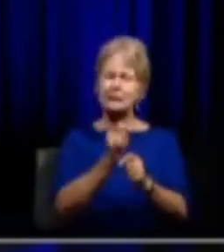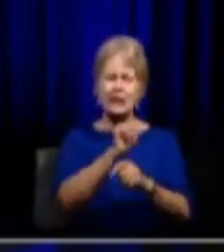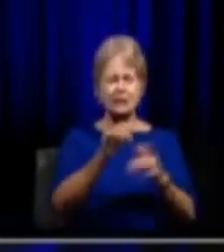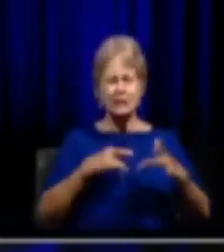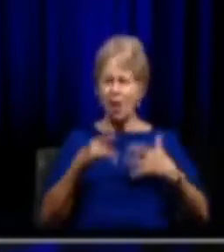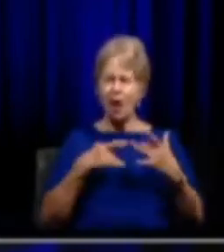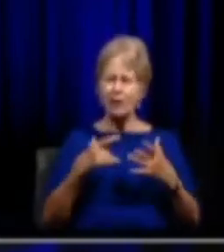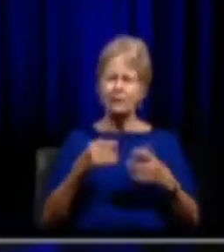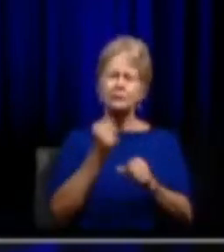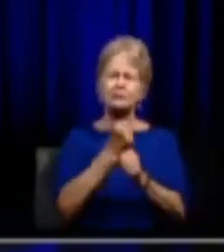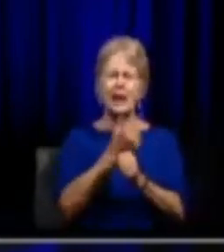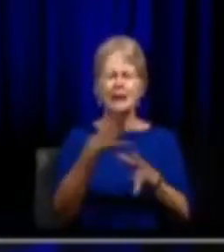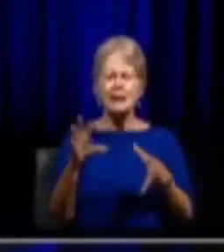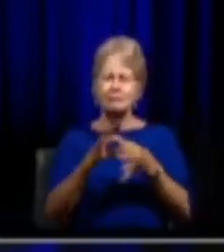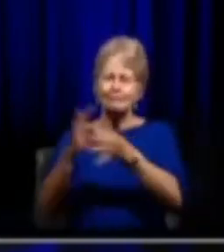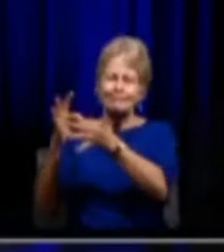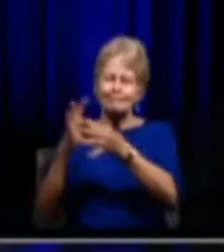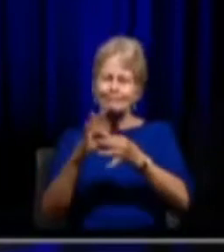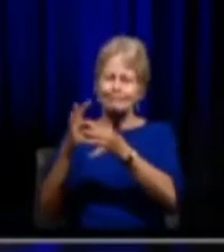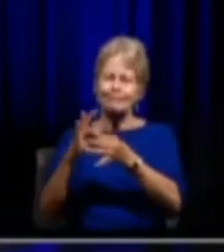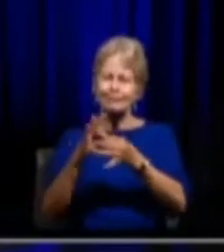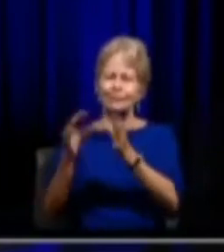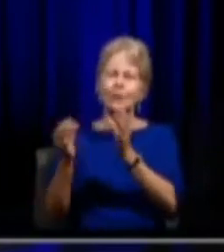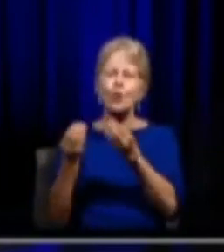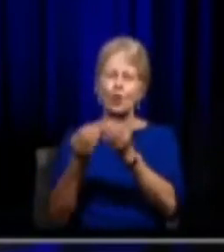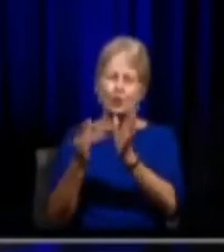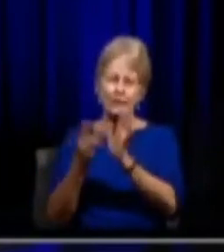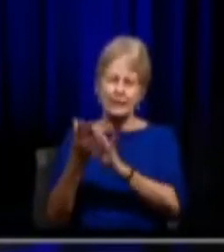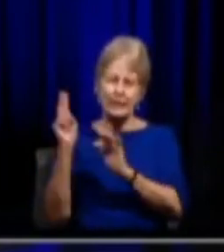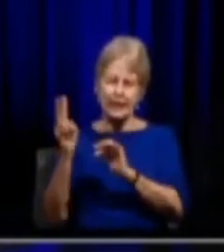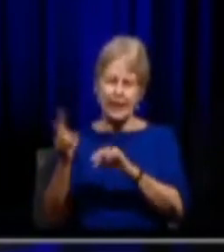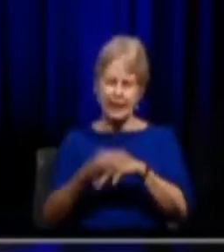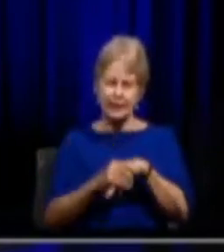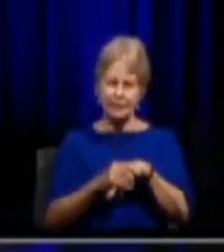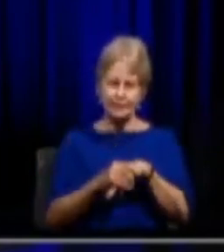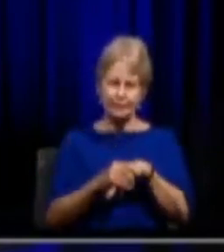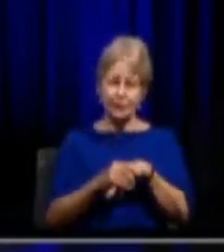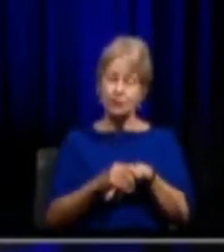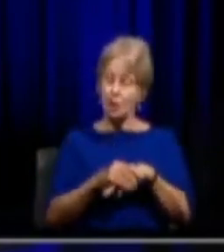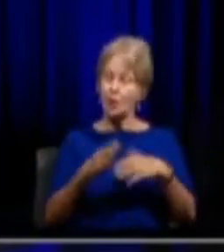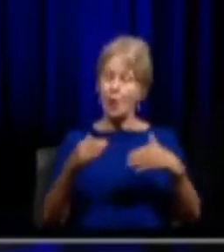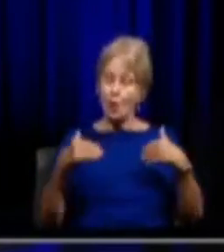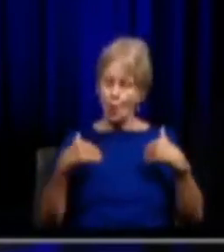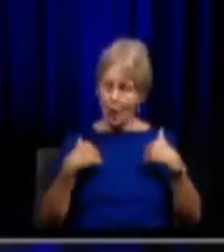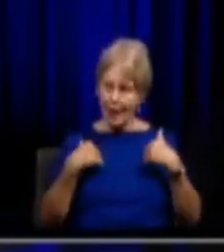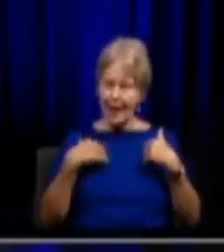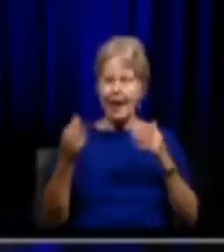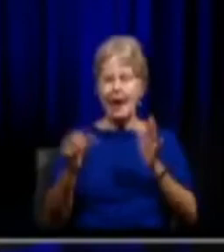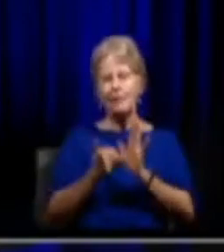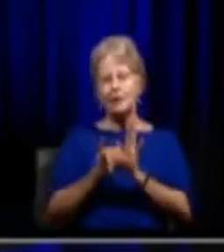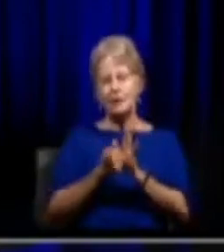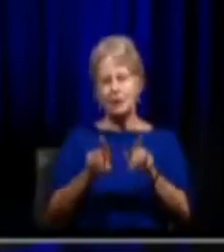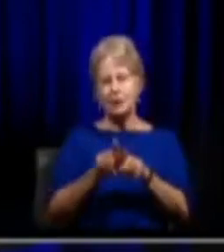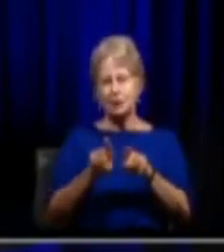do. It will restore and reassure us of who we are, who our identity is, that we are children of the Most High